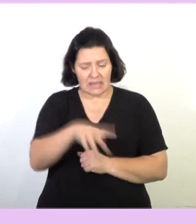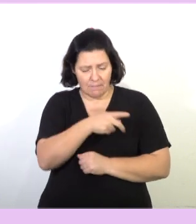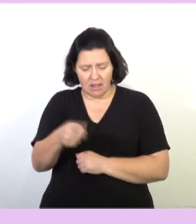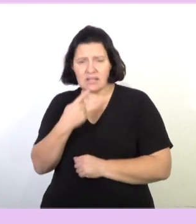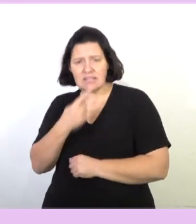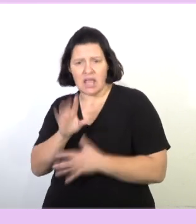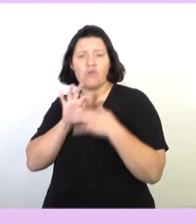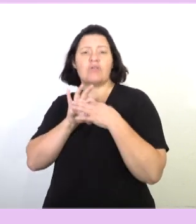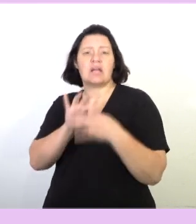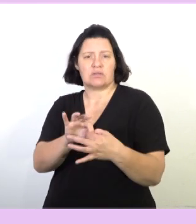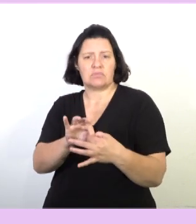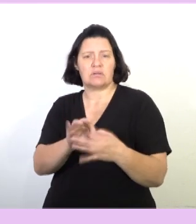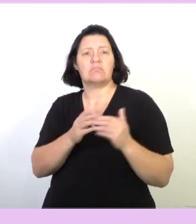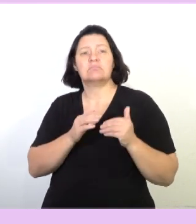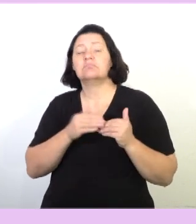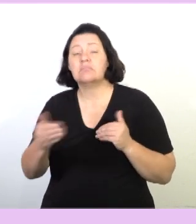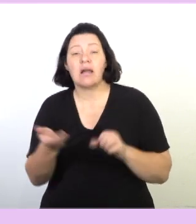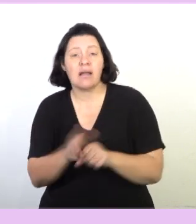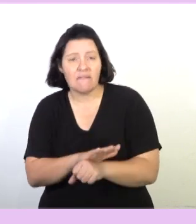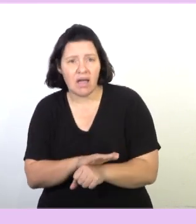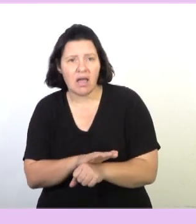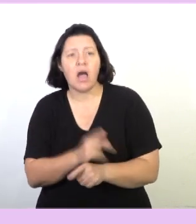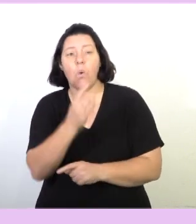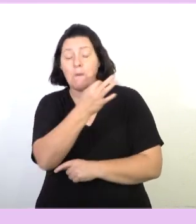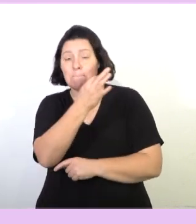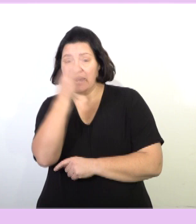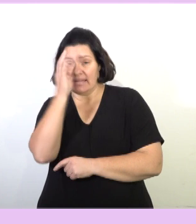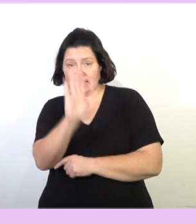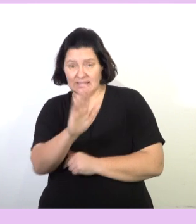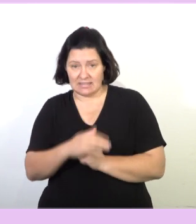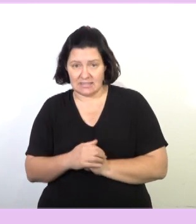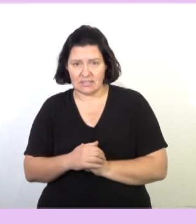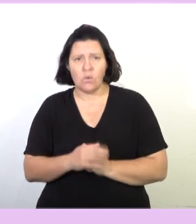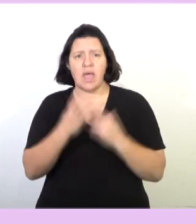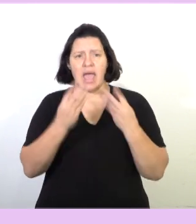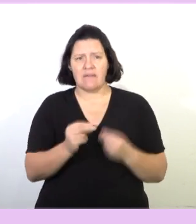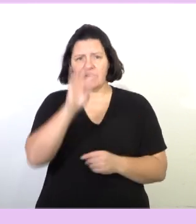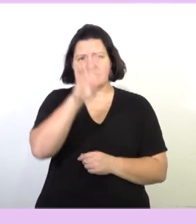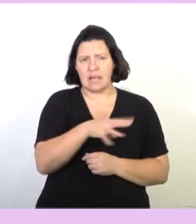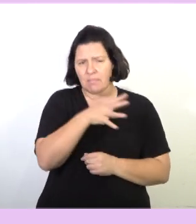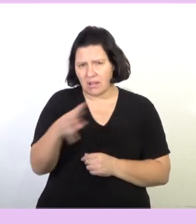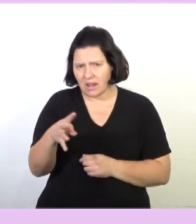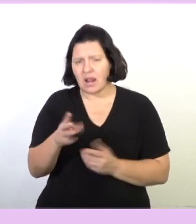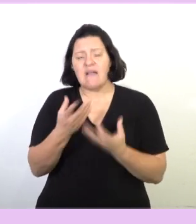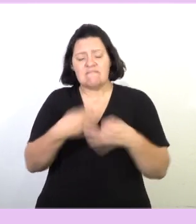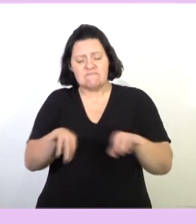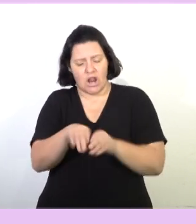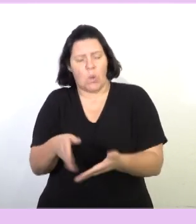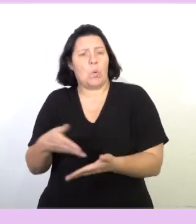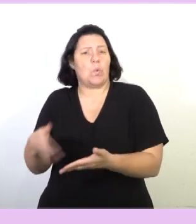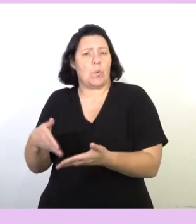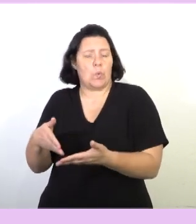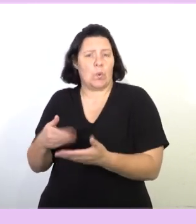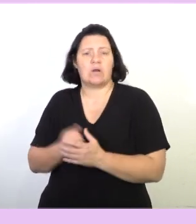below indicates the relationship between the distance Trevor covers in minutes. We have a table has missing